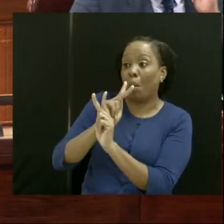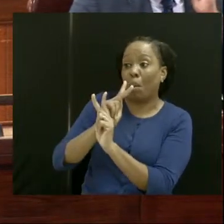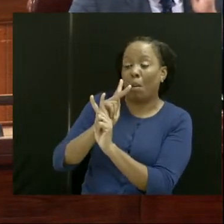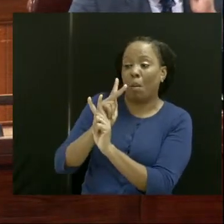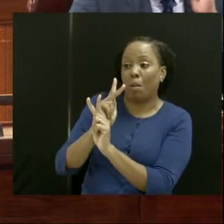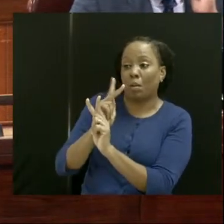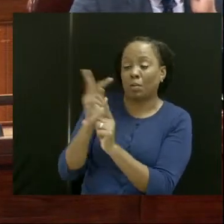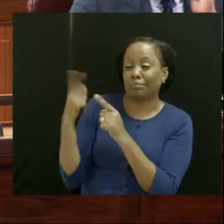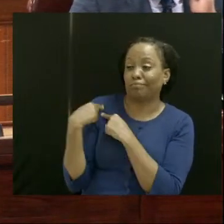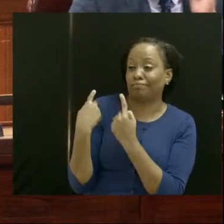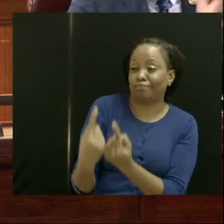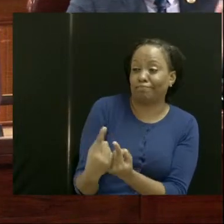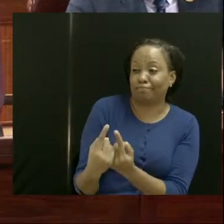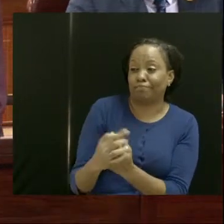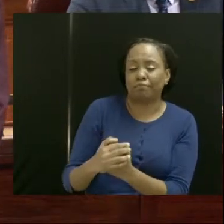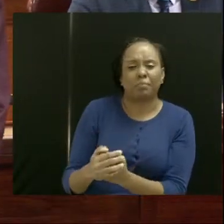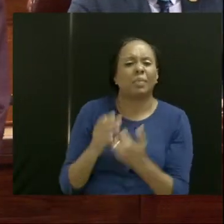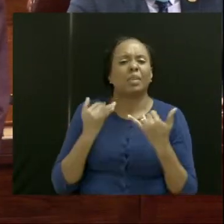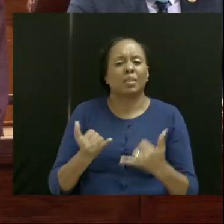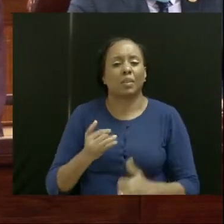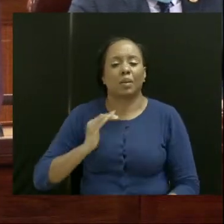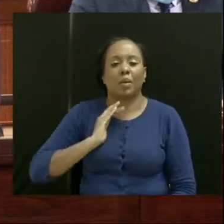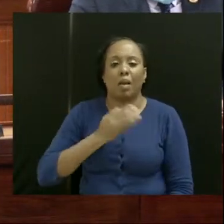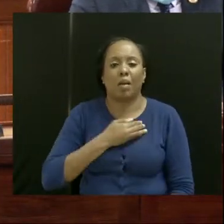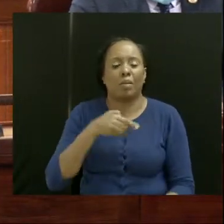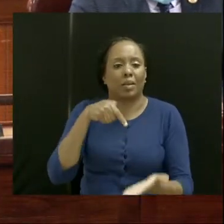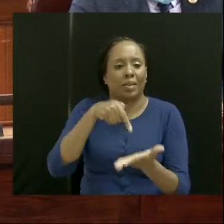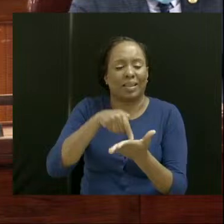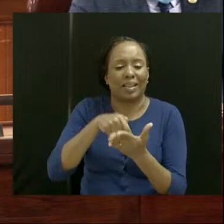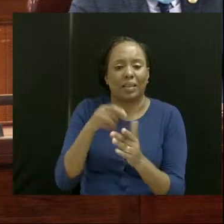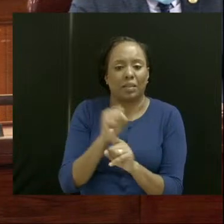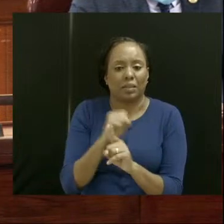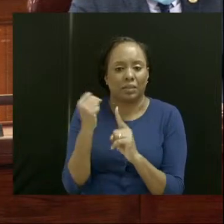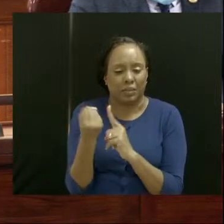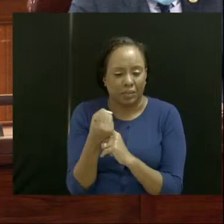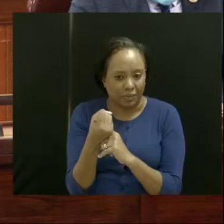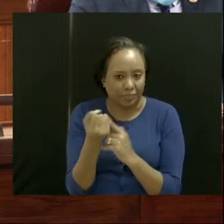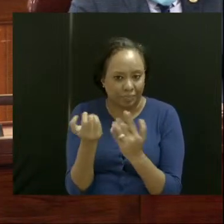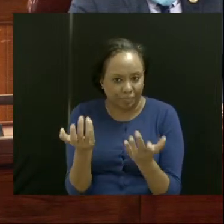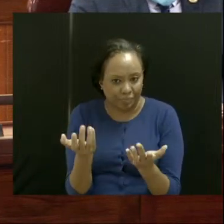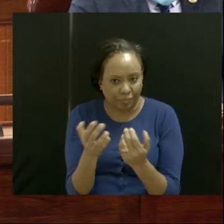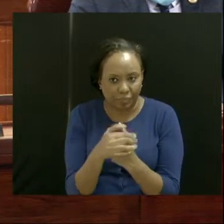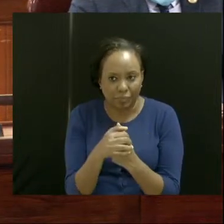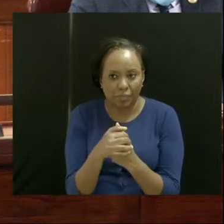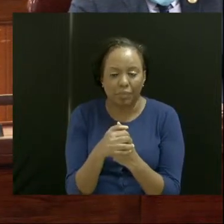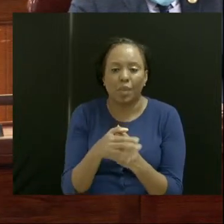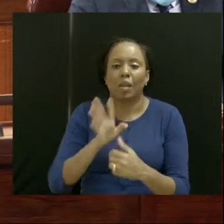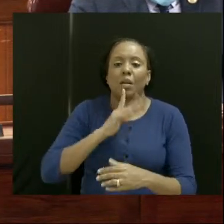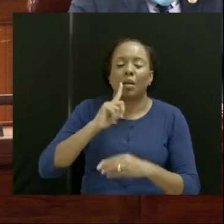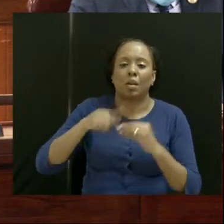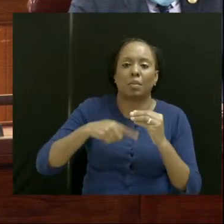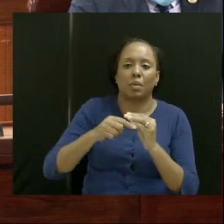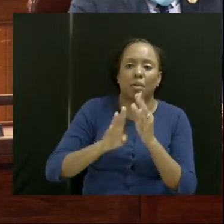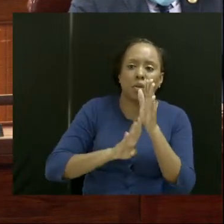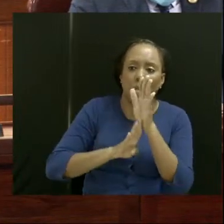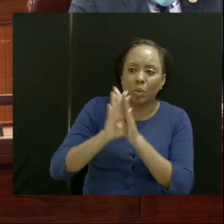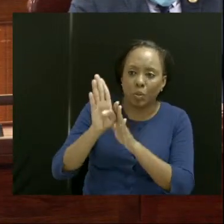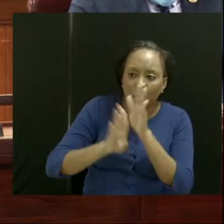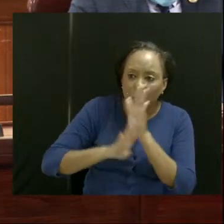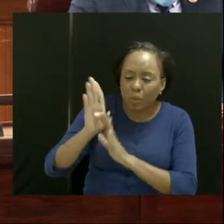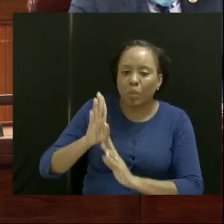So when we talk about debt realities, and we talk about growth dynamics,